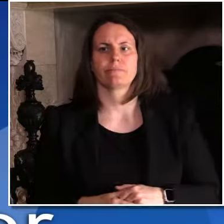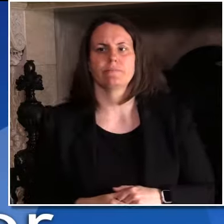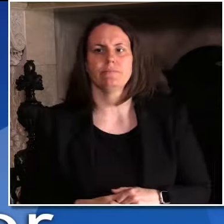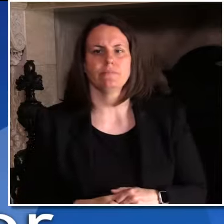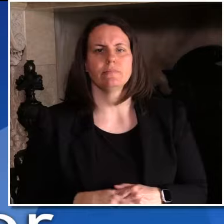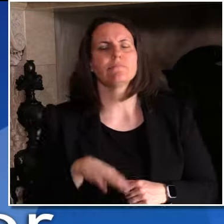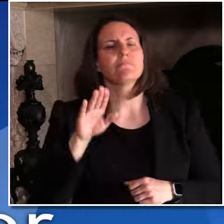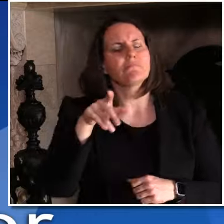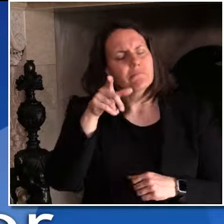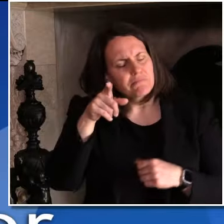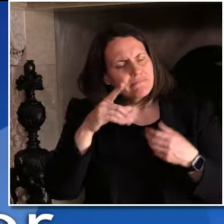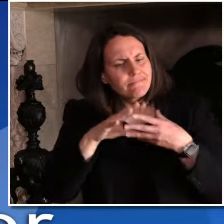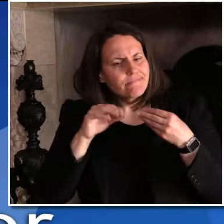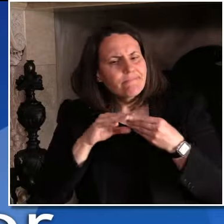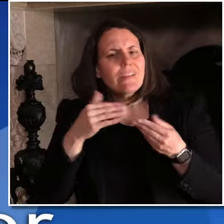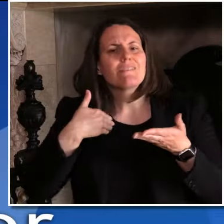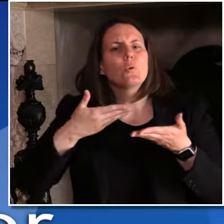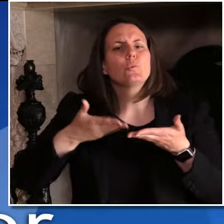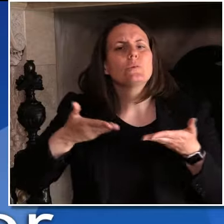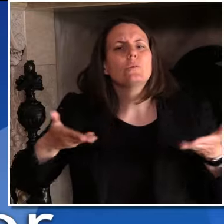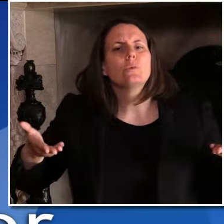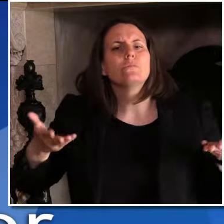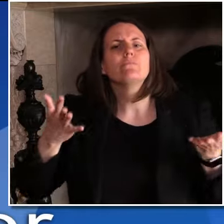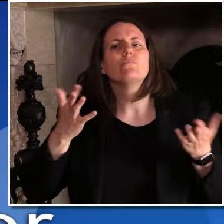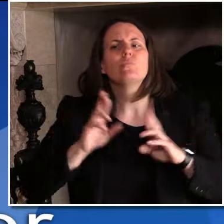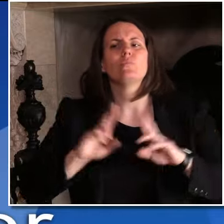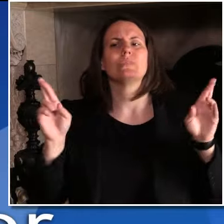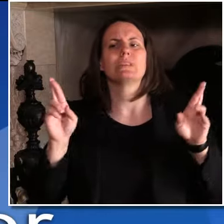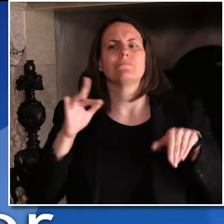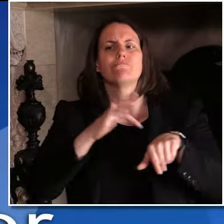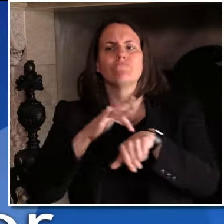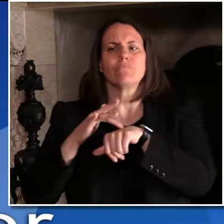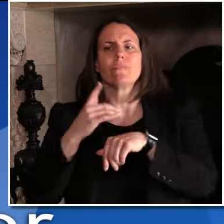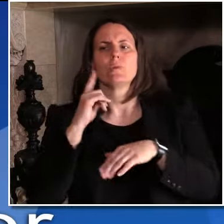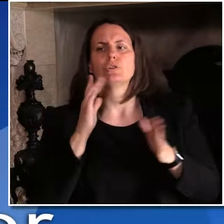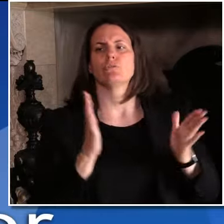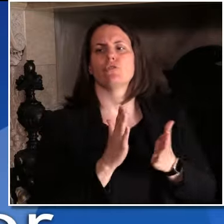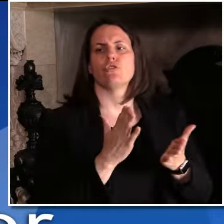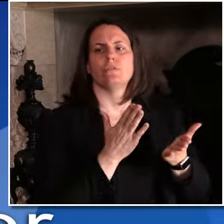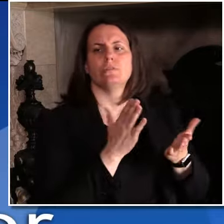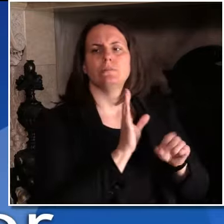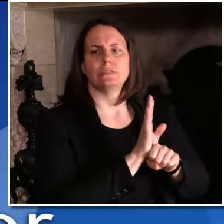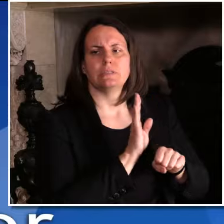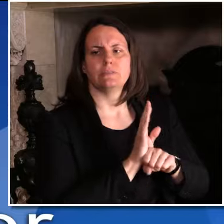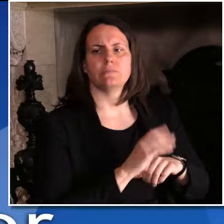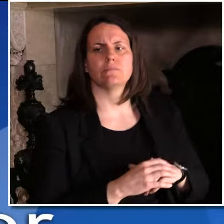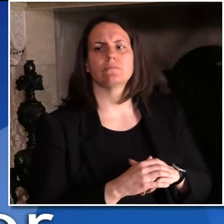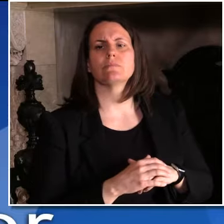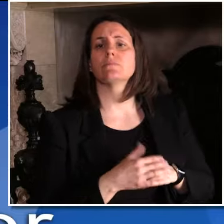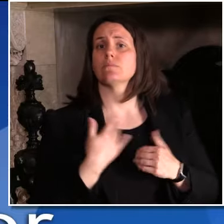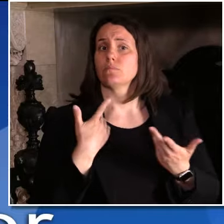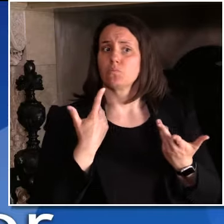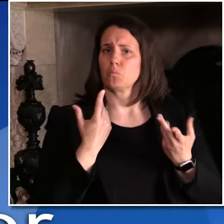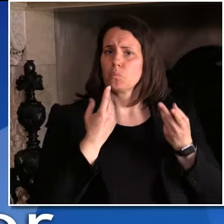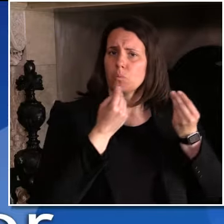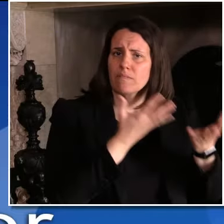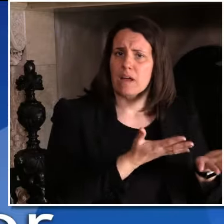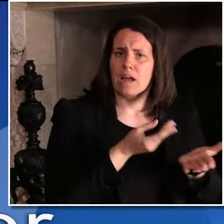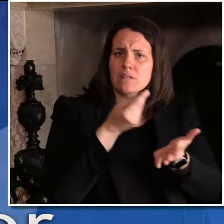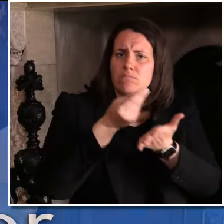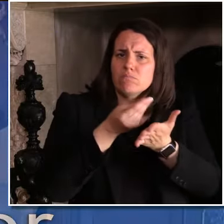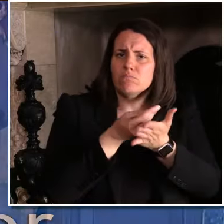specifically, what measures are being taken to provide financial support to those same small businesses during the Safer at Home order?